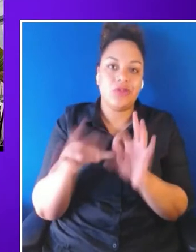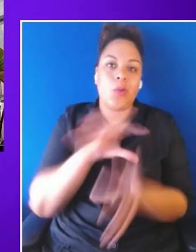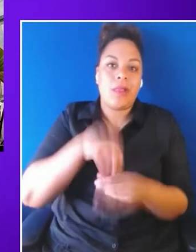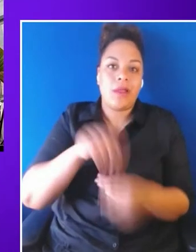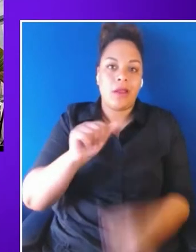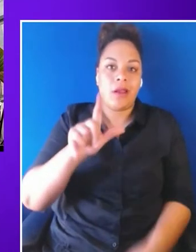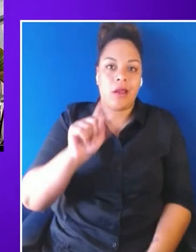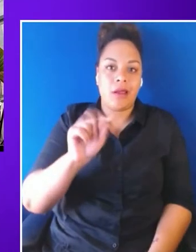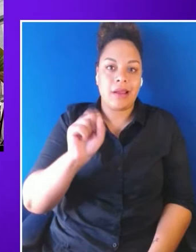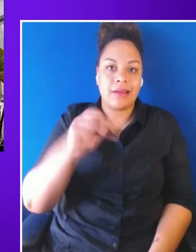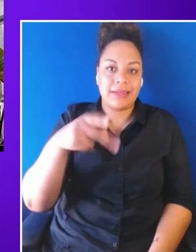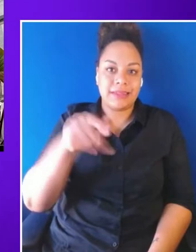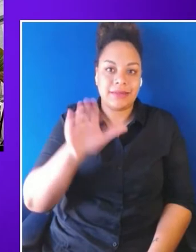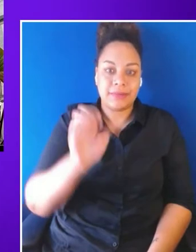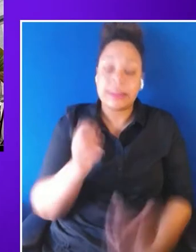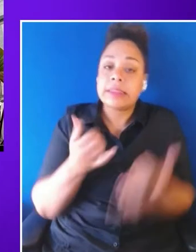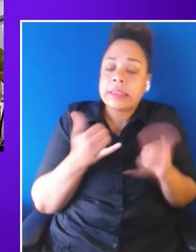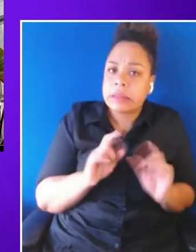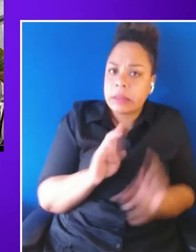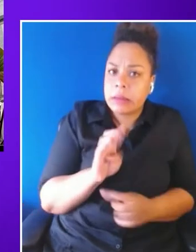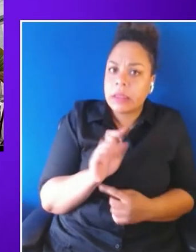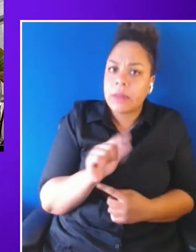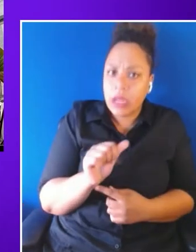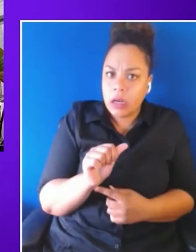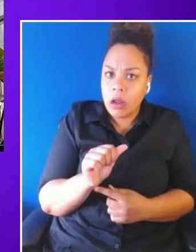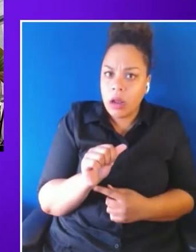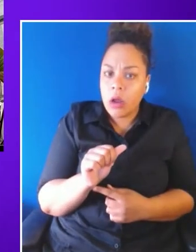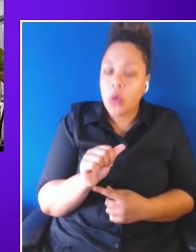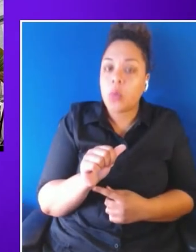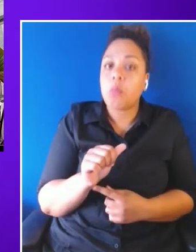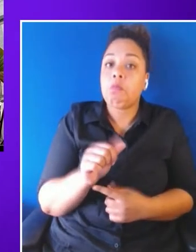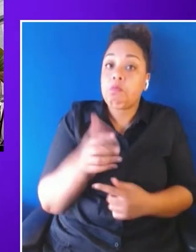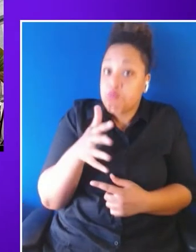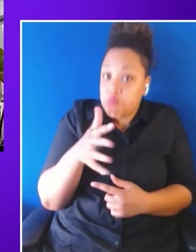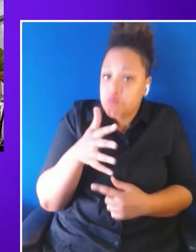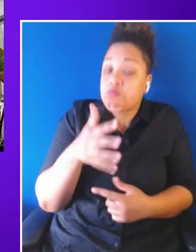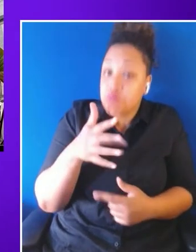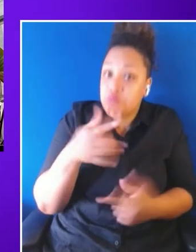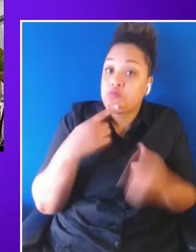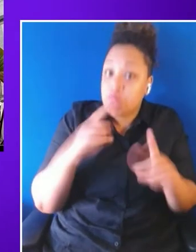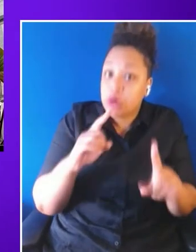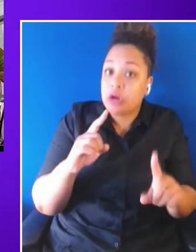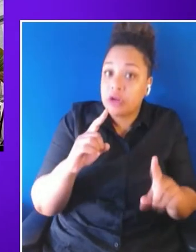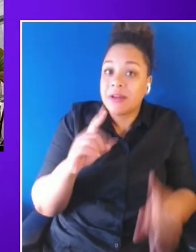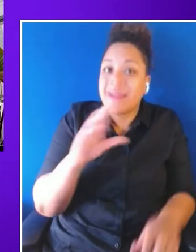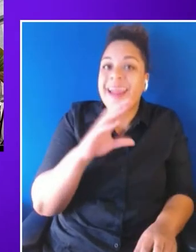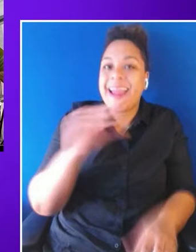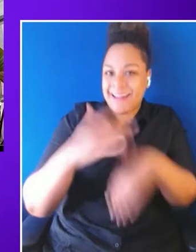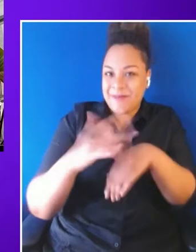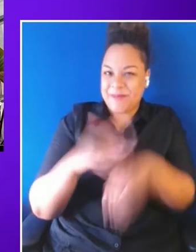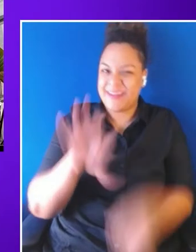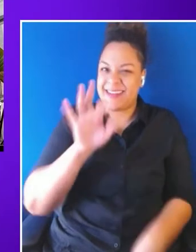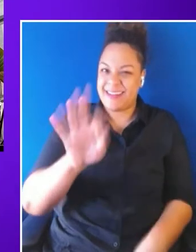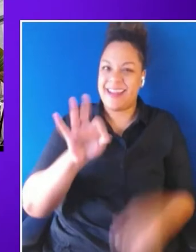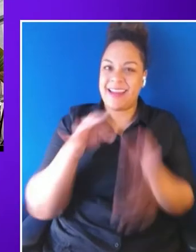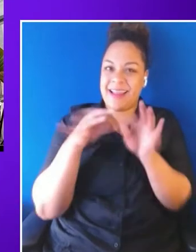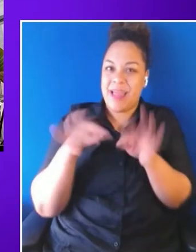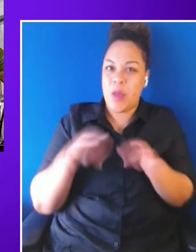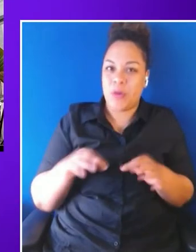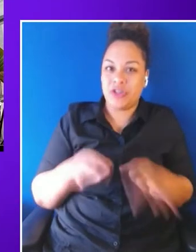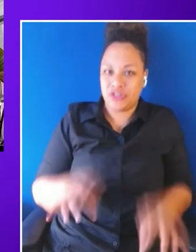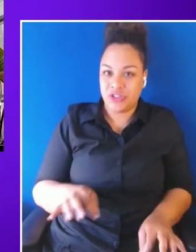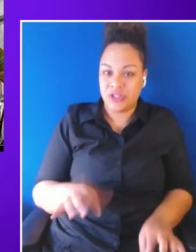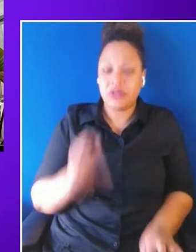beta. It works pretty well. And it's also available in 9 languages. So not only did it become